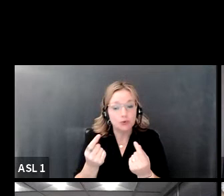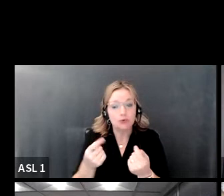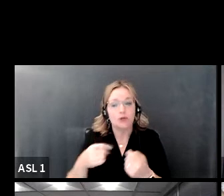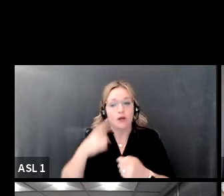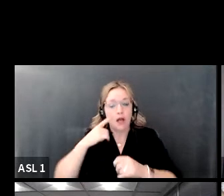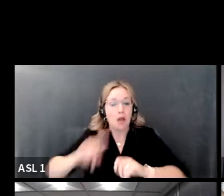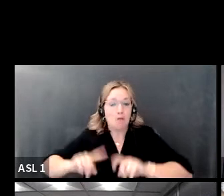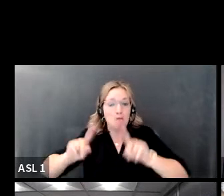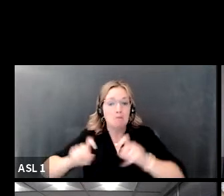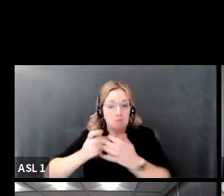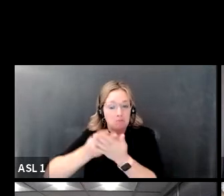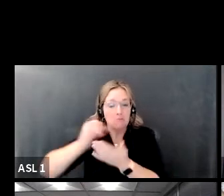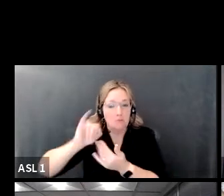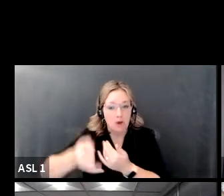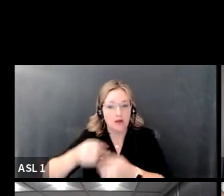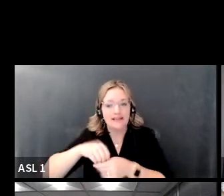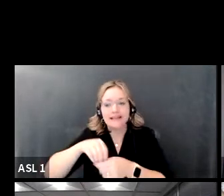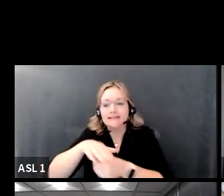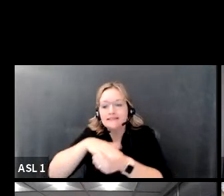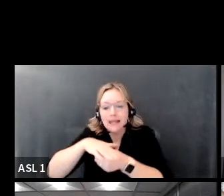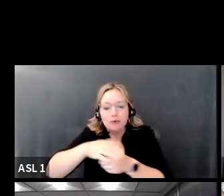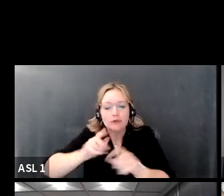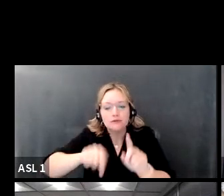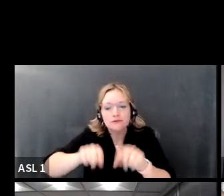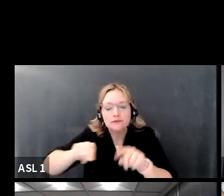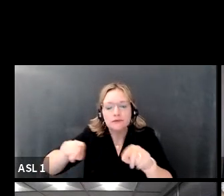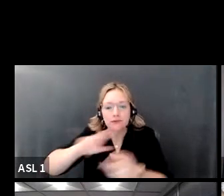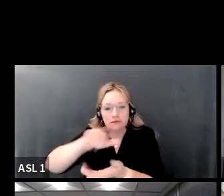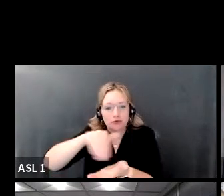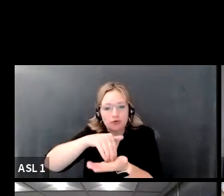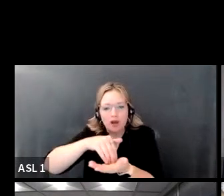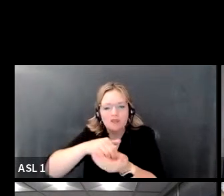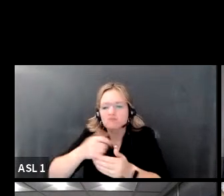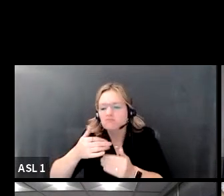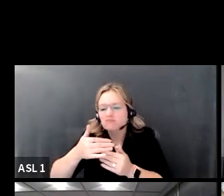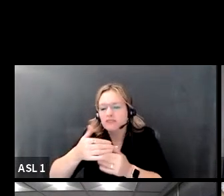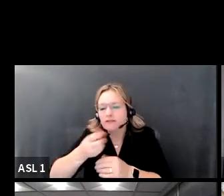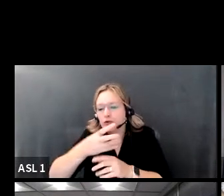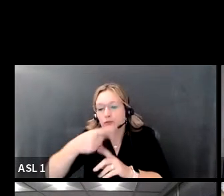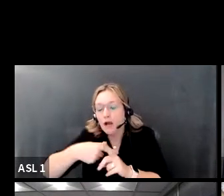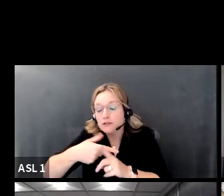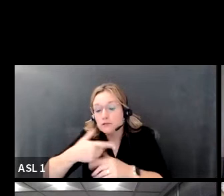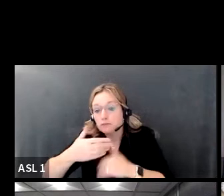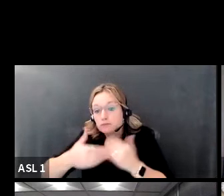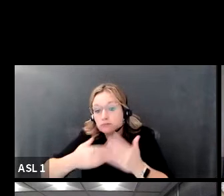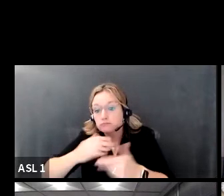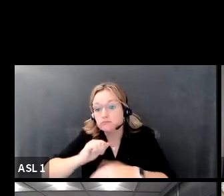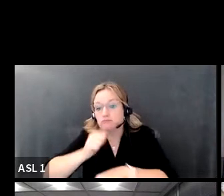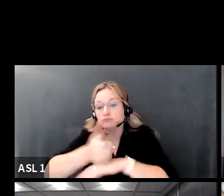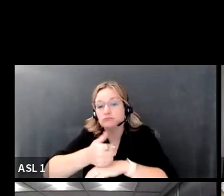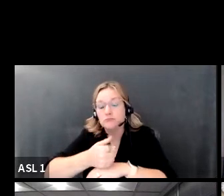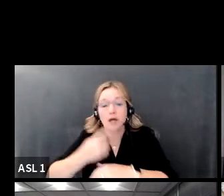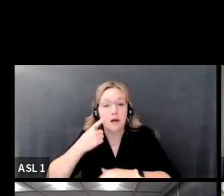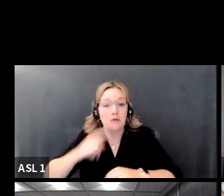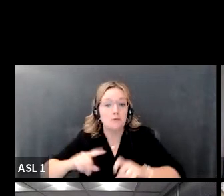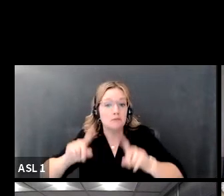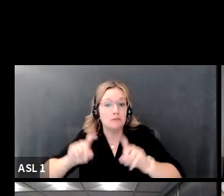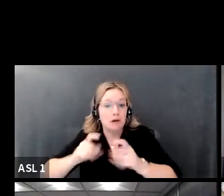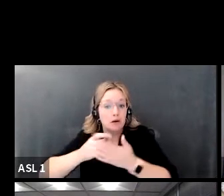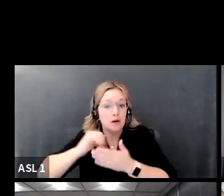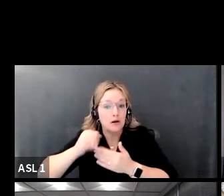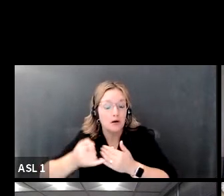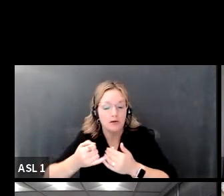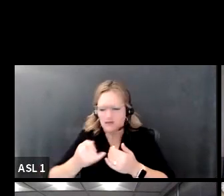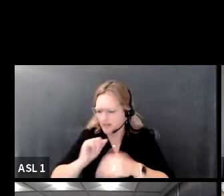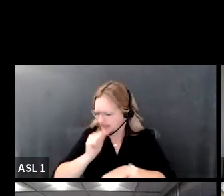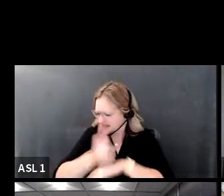project in place in neighborhoods in montreal a few months it was only a few months was needed to do that her palette project in win marie was put in place in